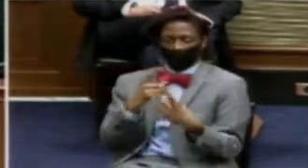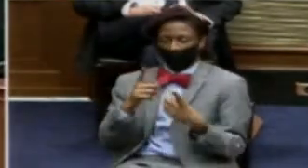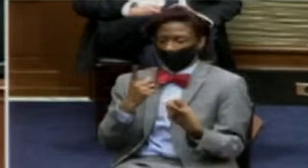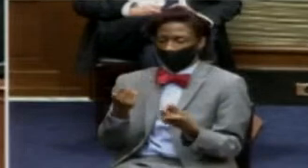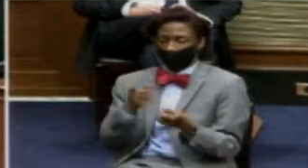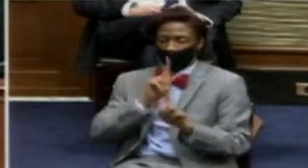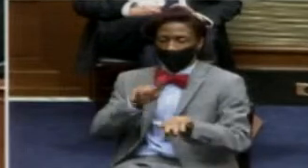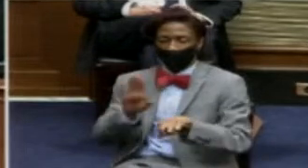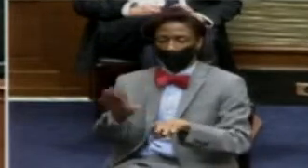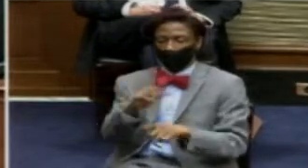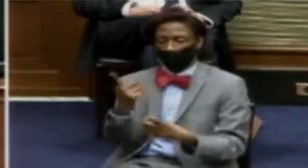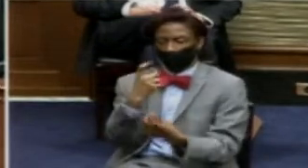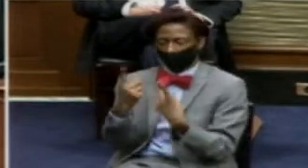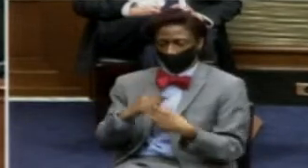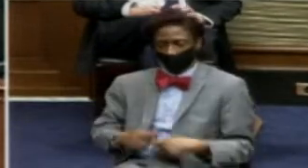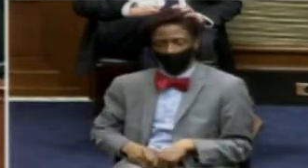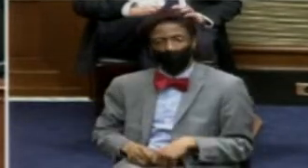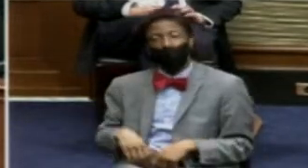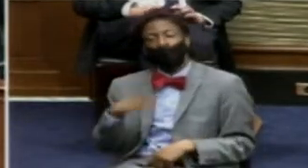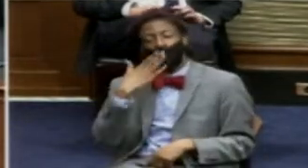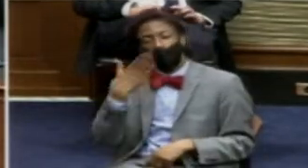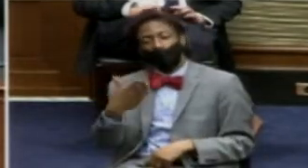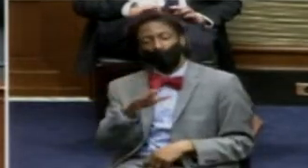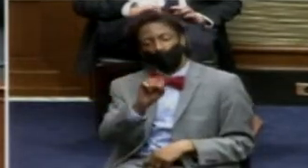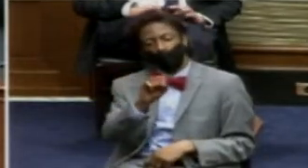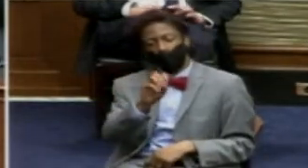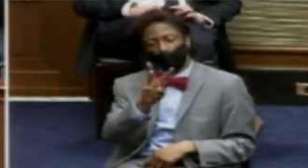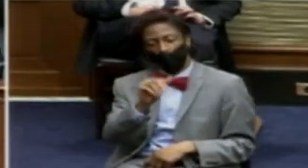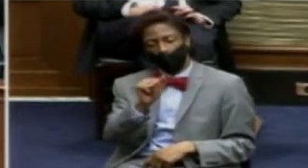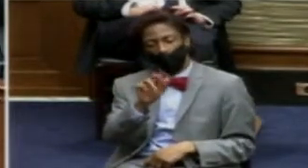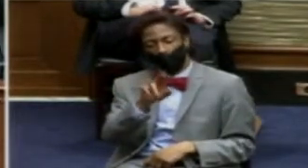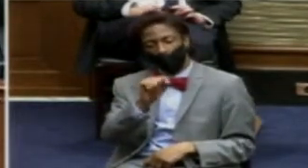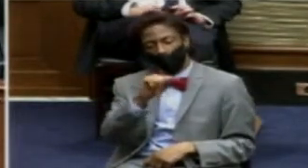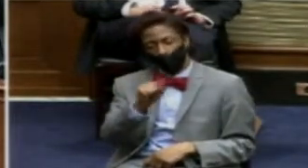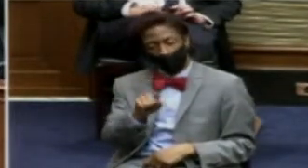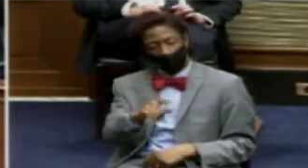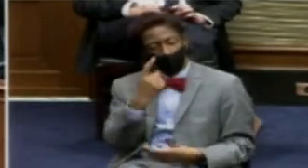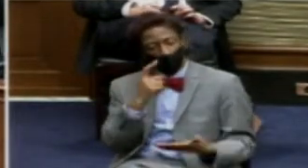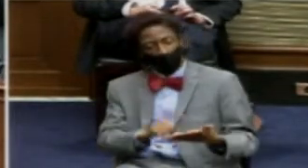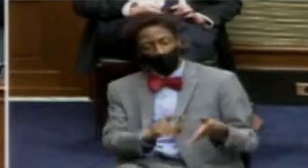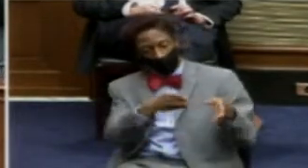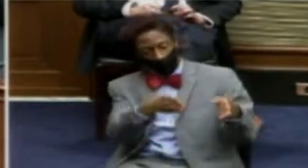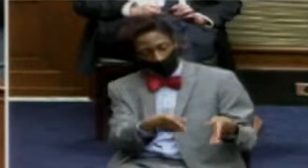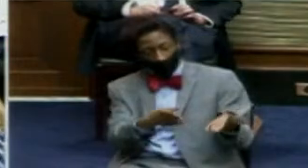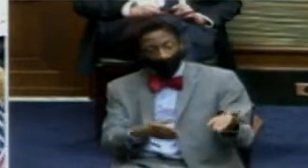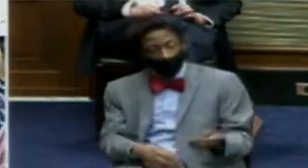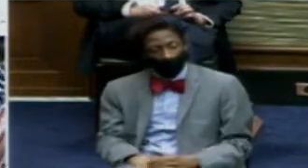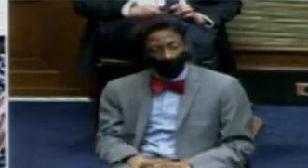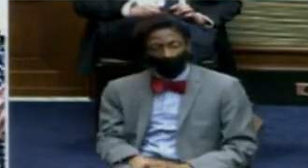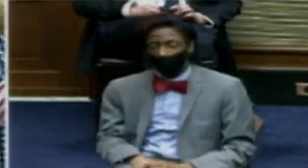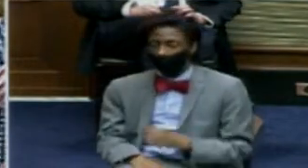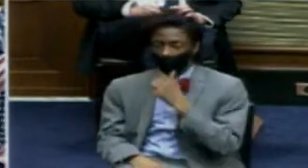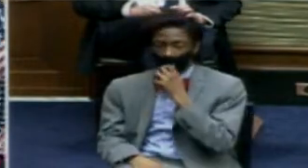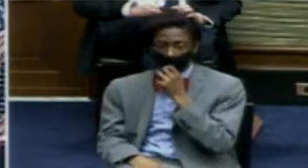Thank you. Mr. Schwartz, you are now recognized for your testimony. Mr. Schwartz. Mr. Schwartz.